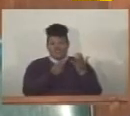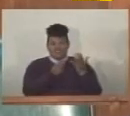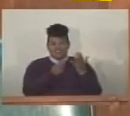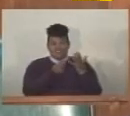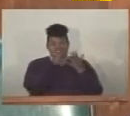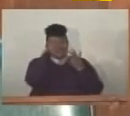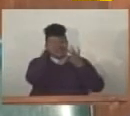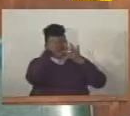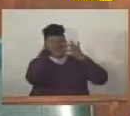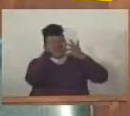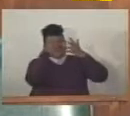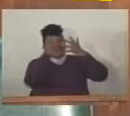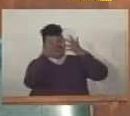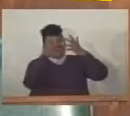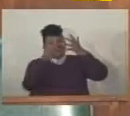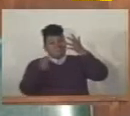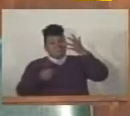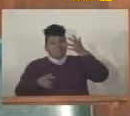extra powers on the